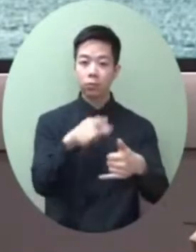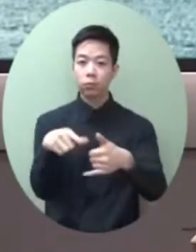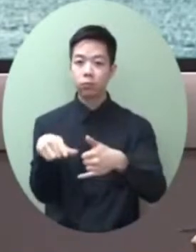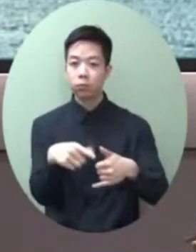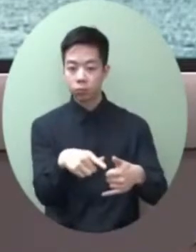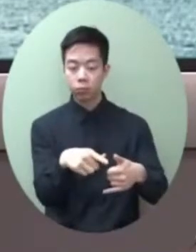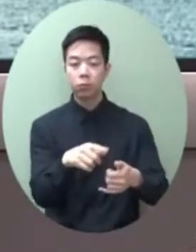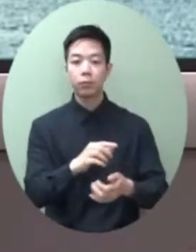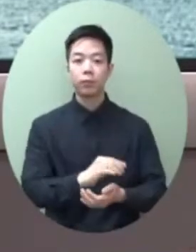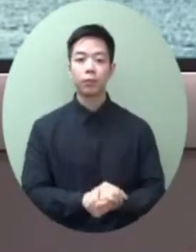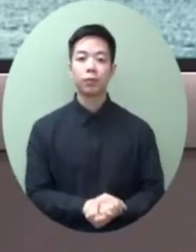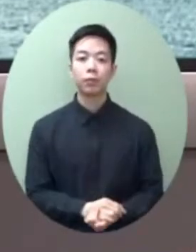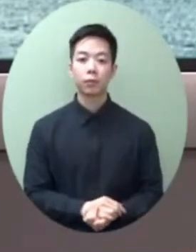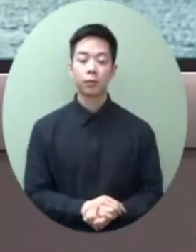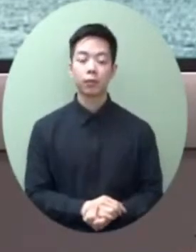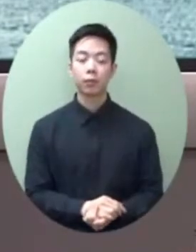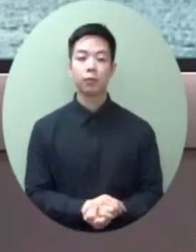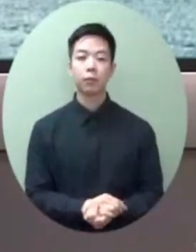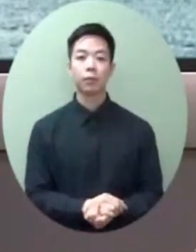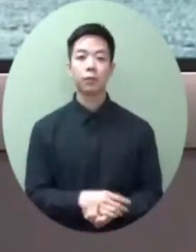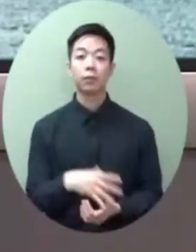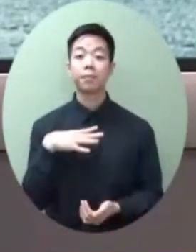of local cases,